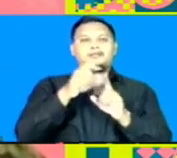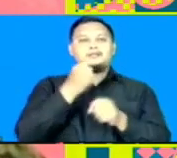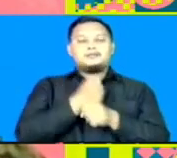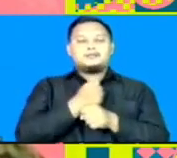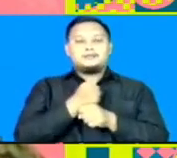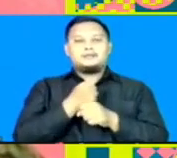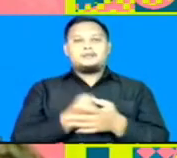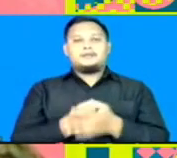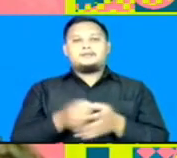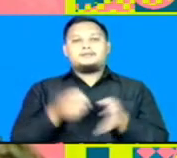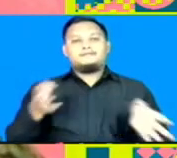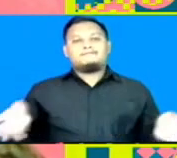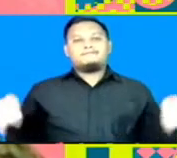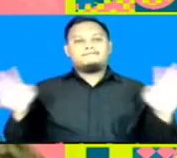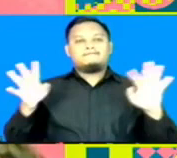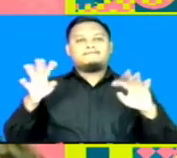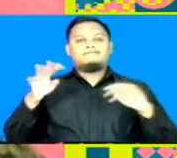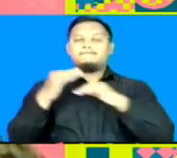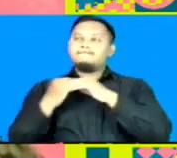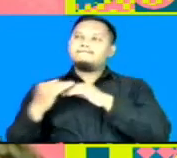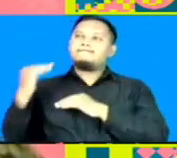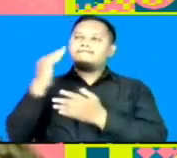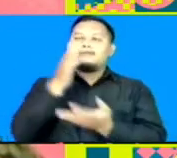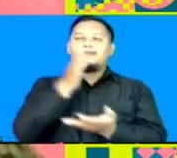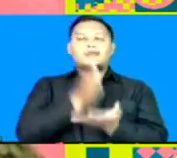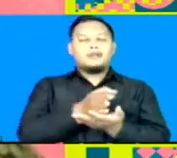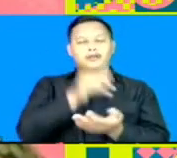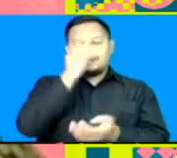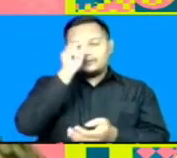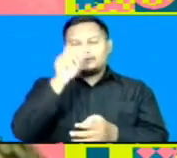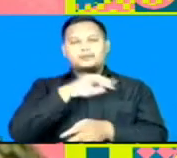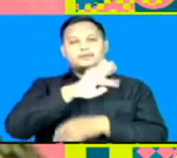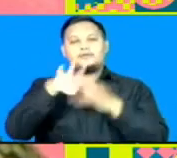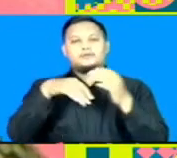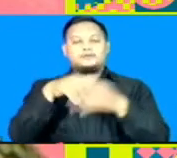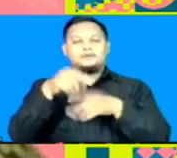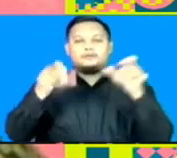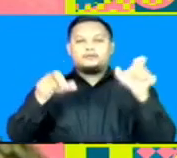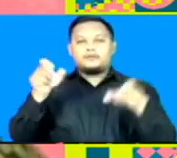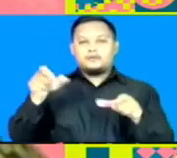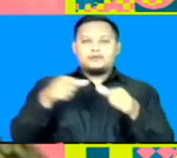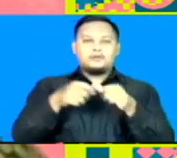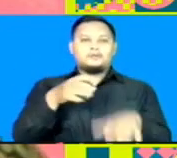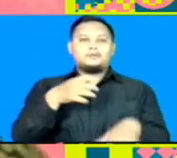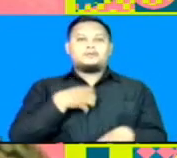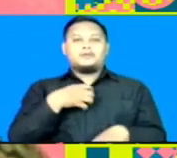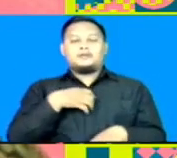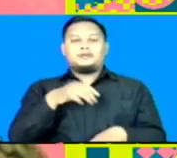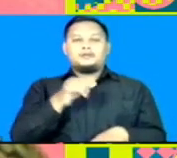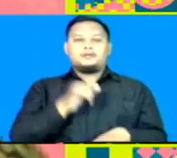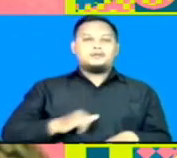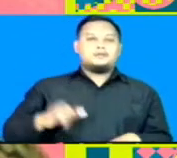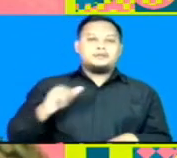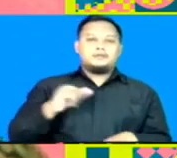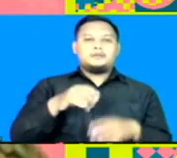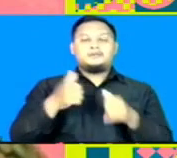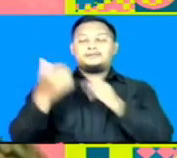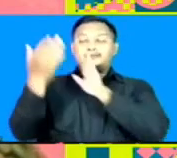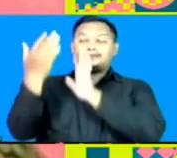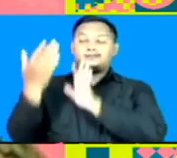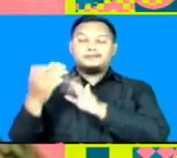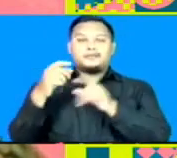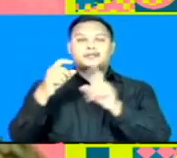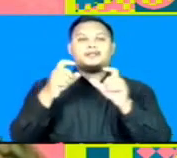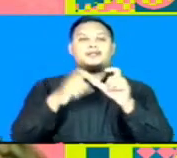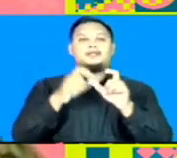its people, and I believe the same beliefs are encompassed within the SDGs. People, peace,